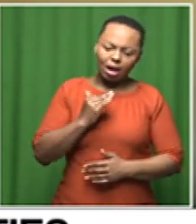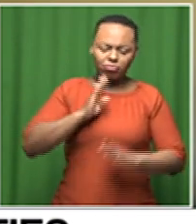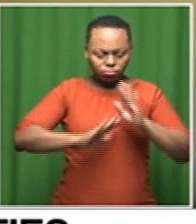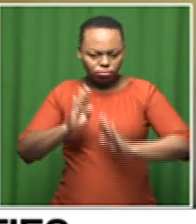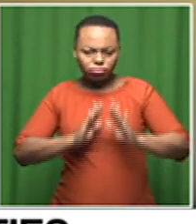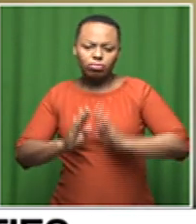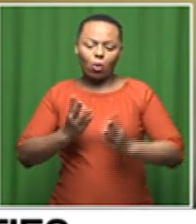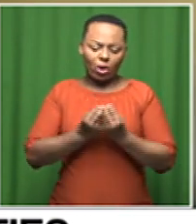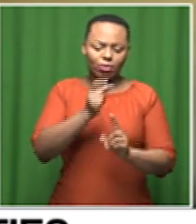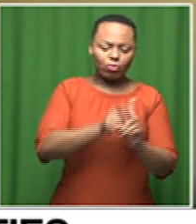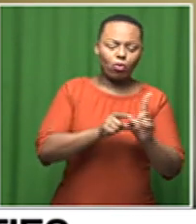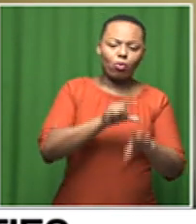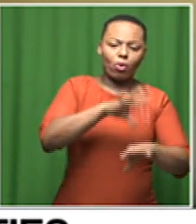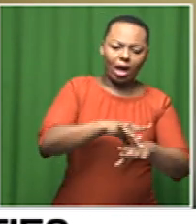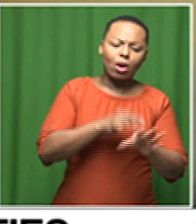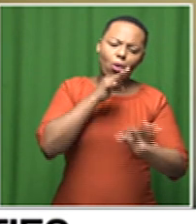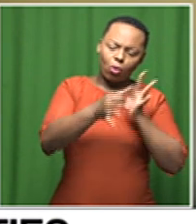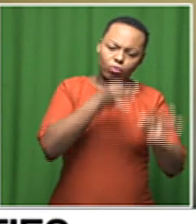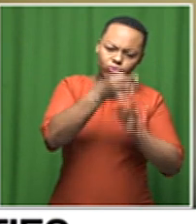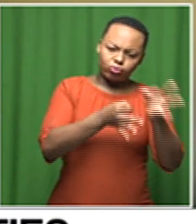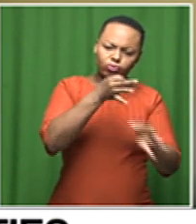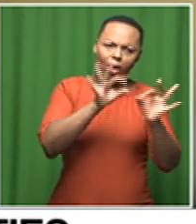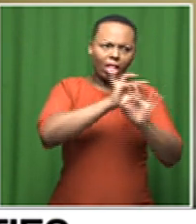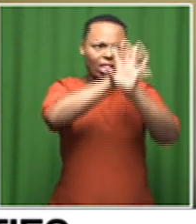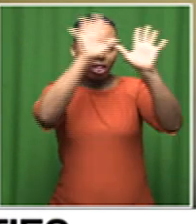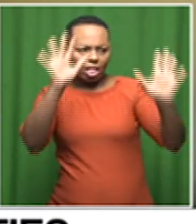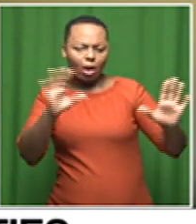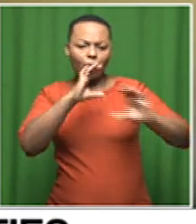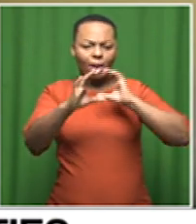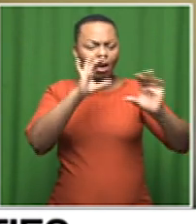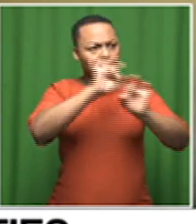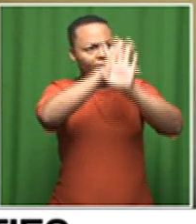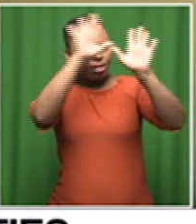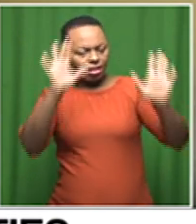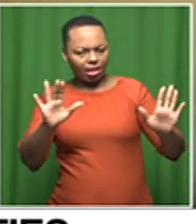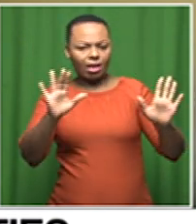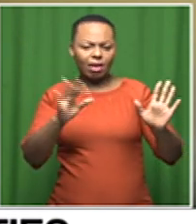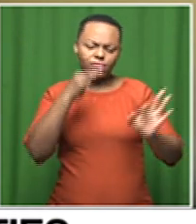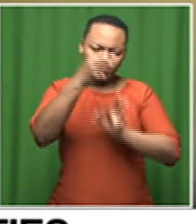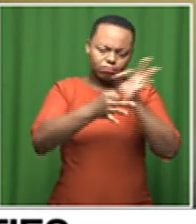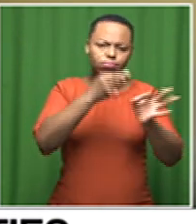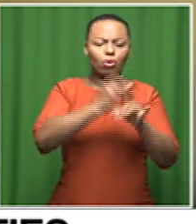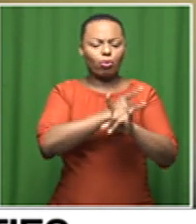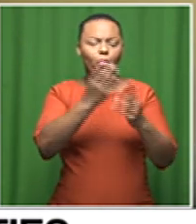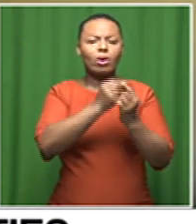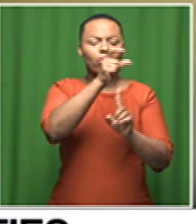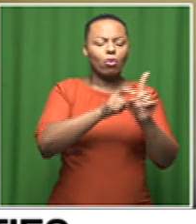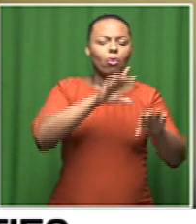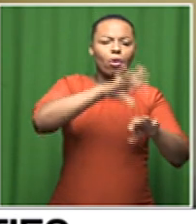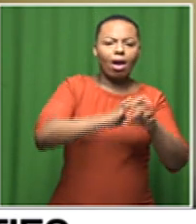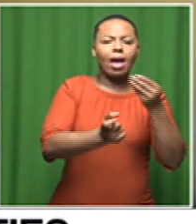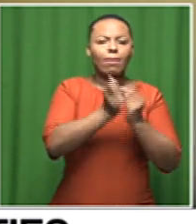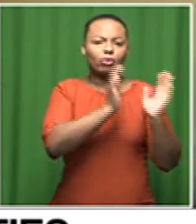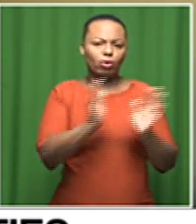patient with our patient, and more communicative in terms of the way we explain, the way we communicate and talk to our patients about what's going on with